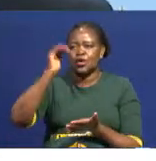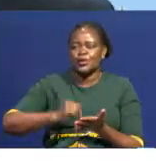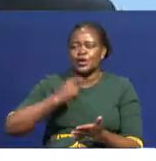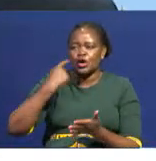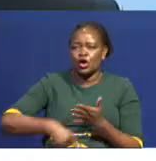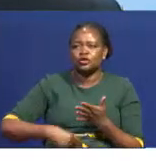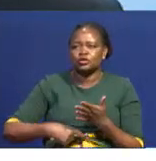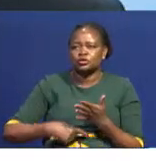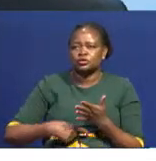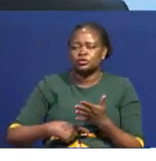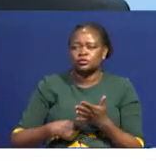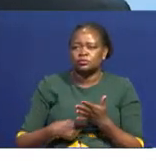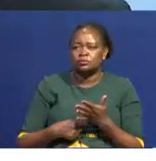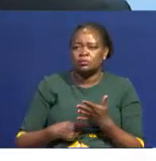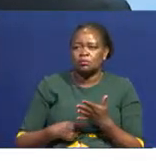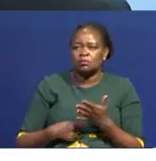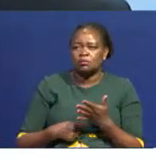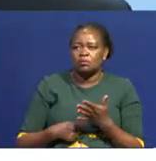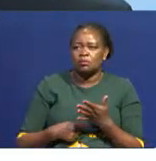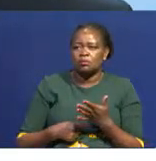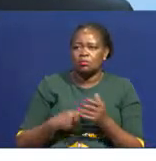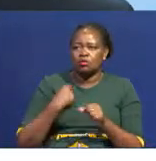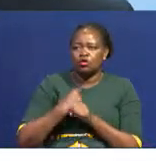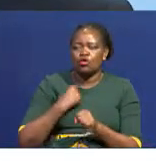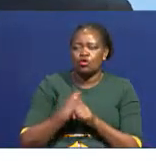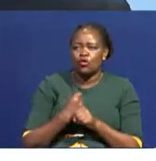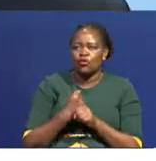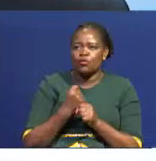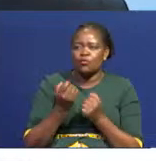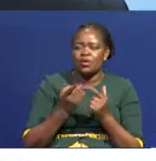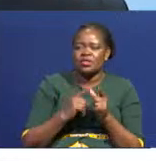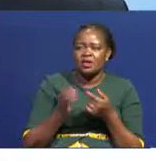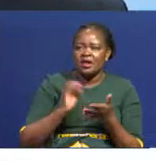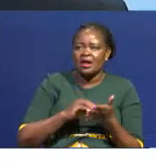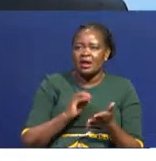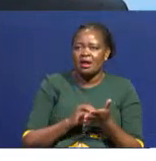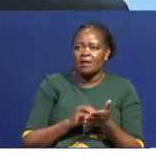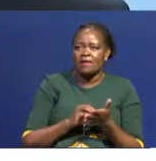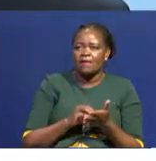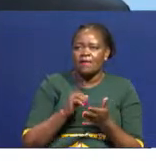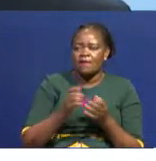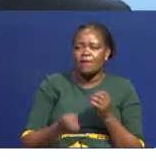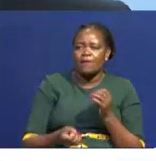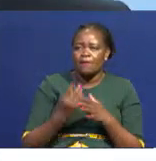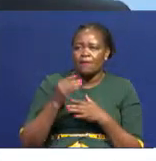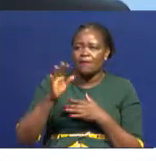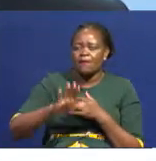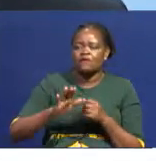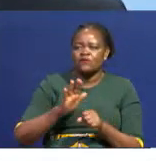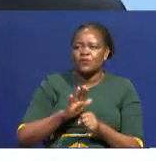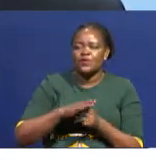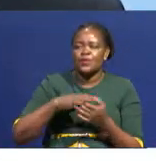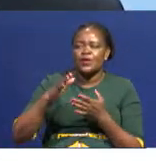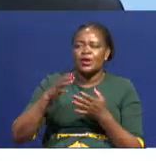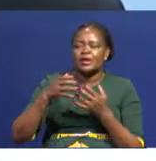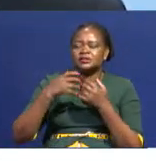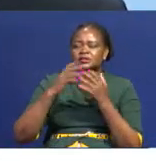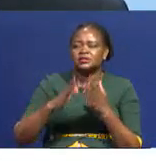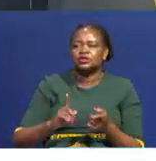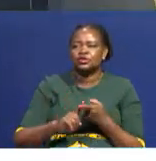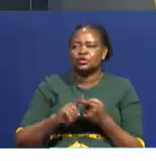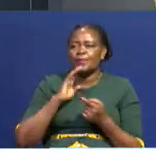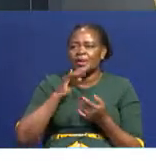cost of doing business, then again, this creates space for many more engineers to